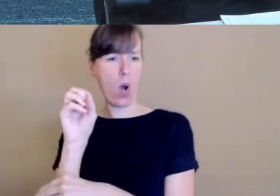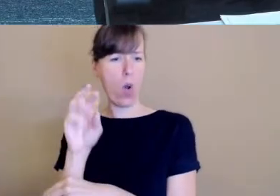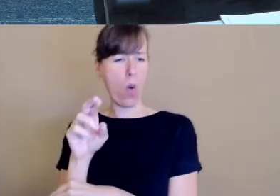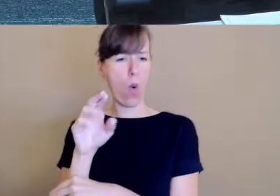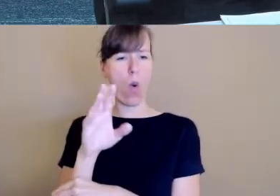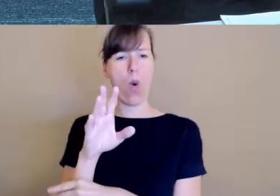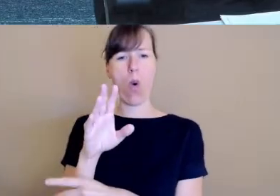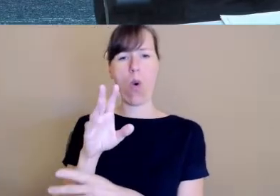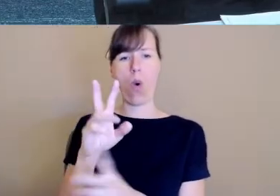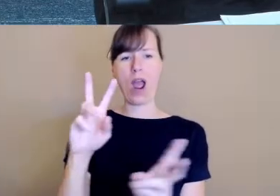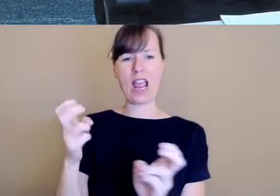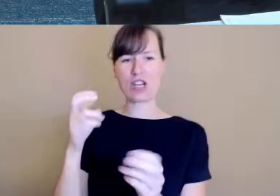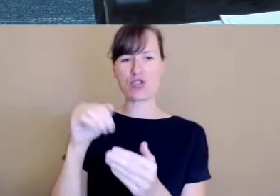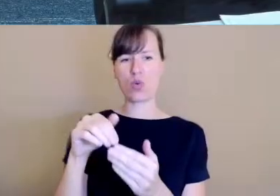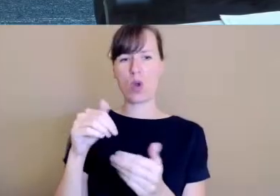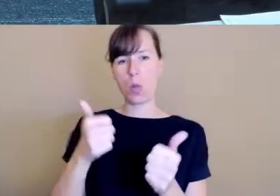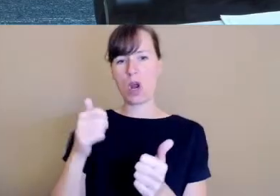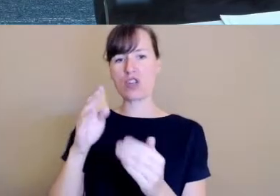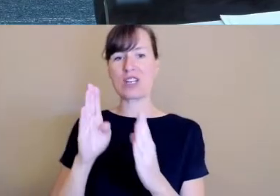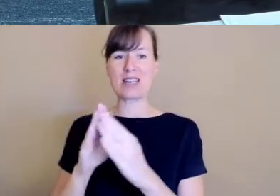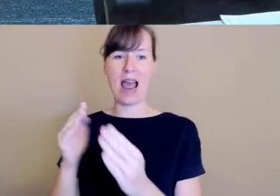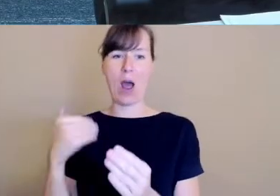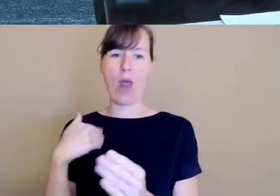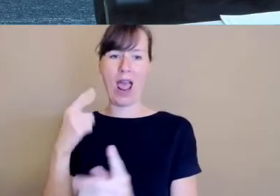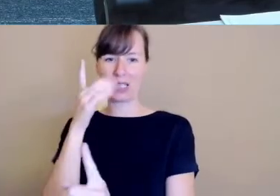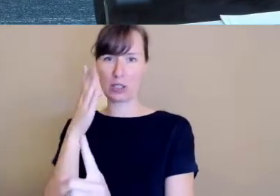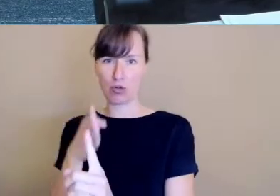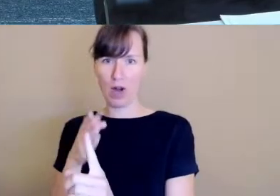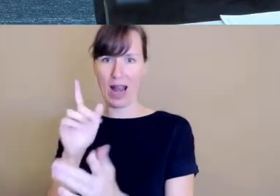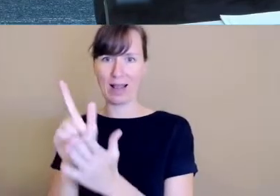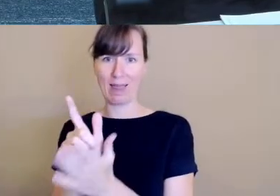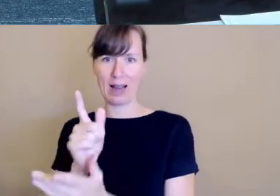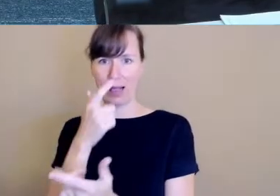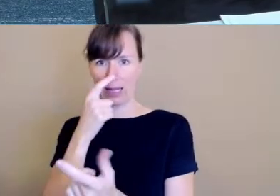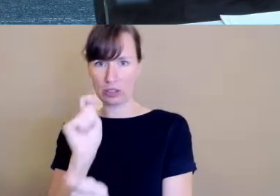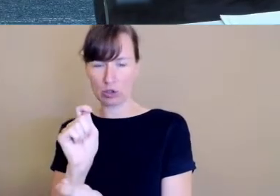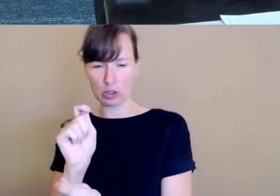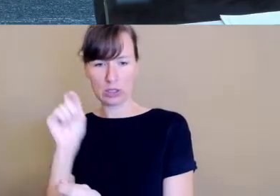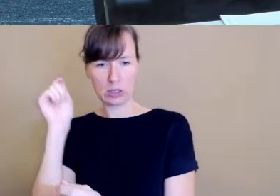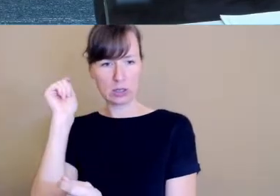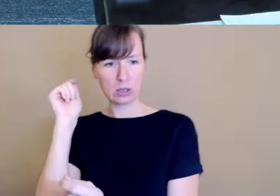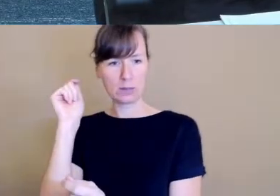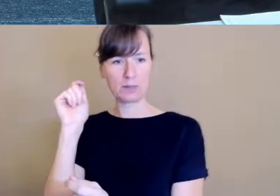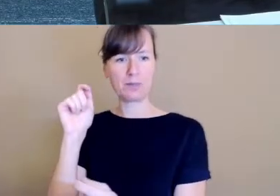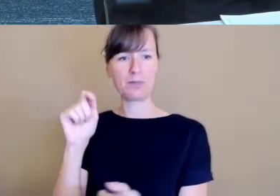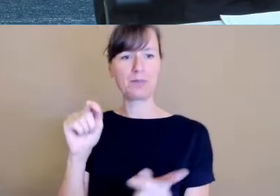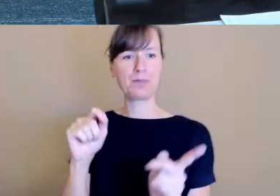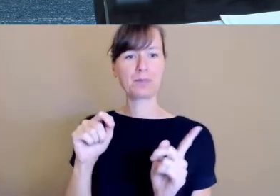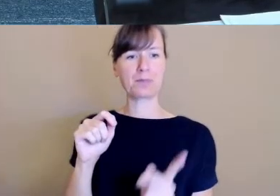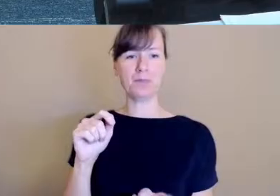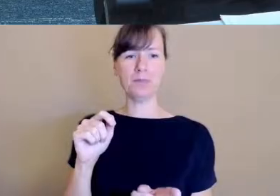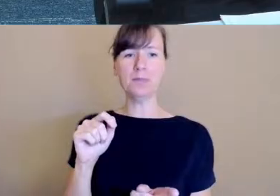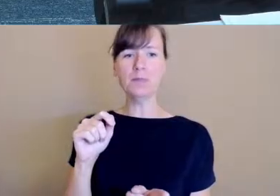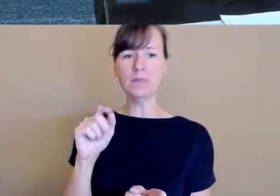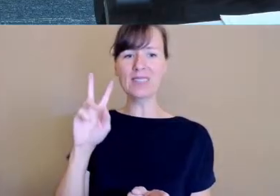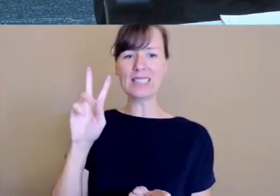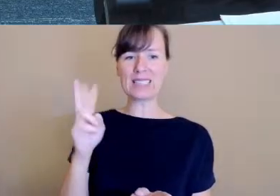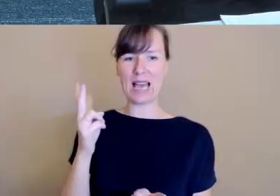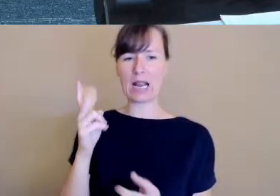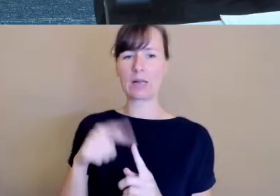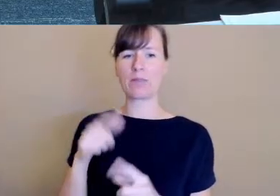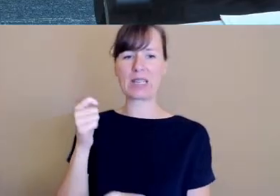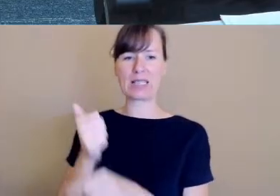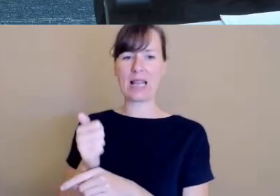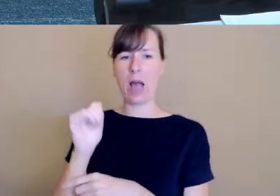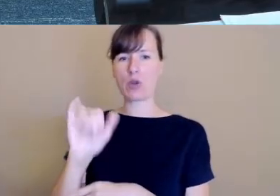established that conduct by a committee or its members creating a conflict with the town's legal interest could be considered grounds for termination of the MOU. The reason